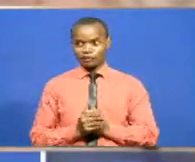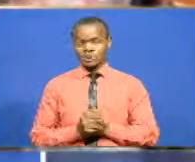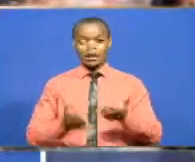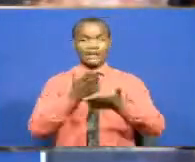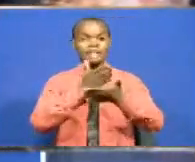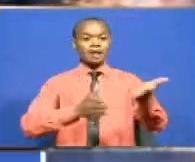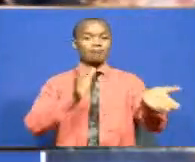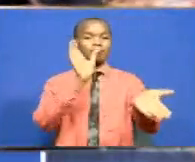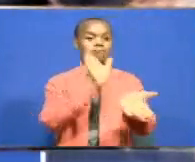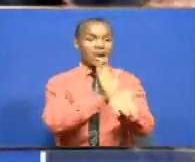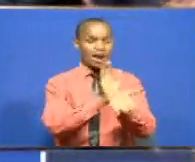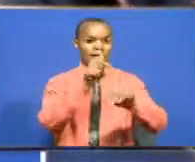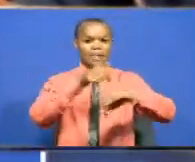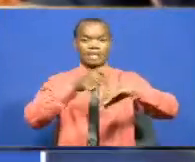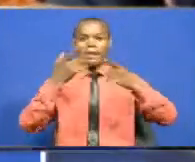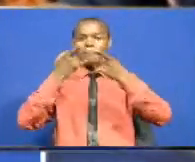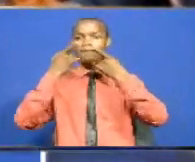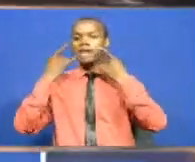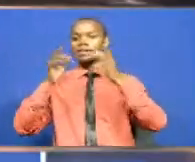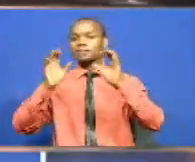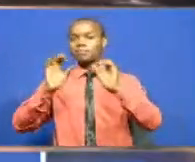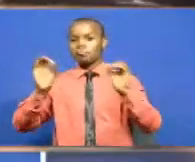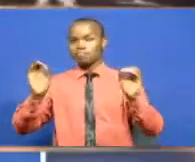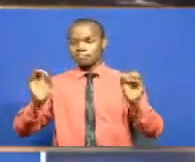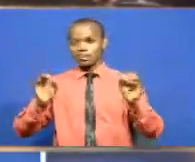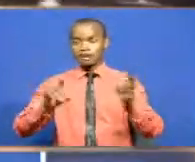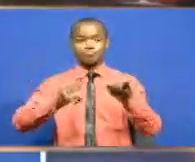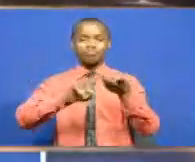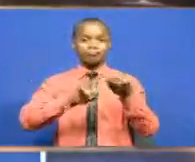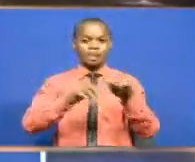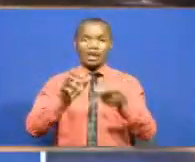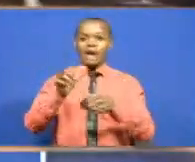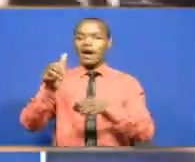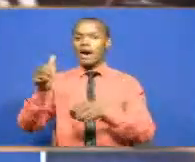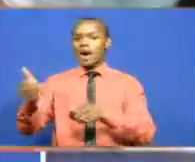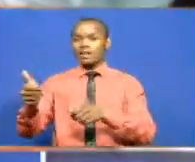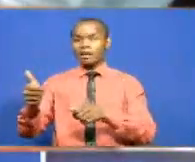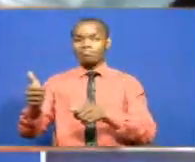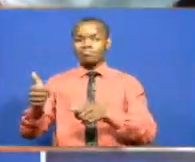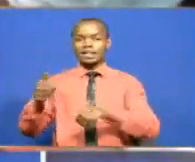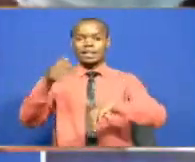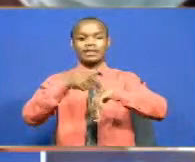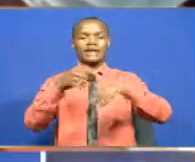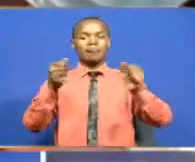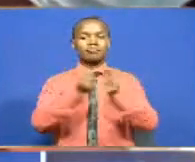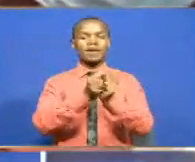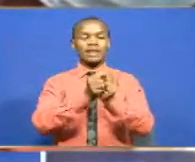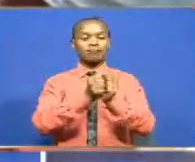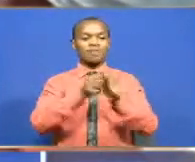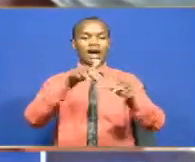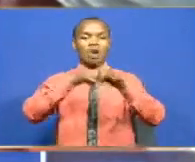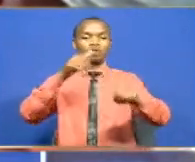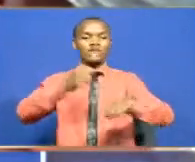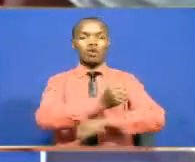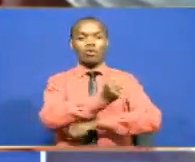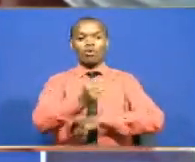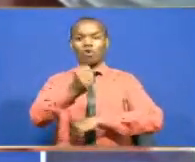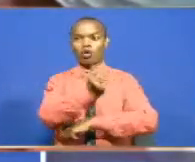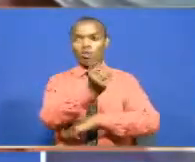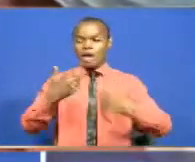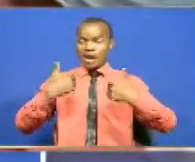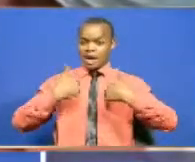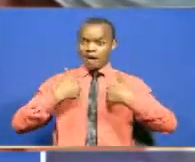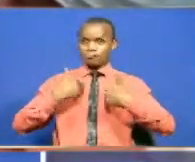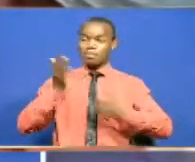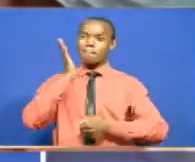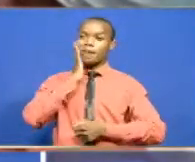arrested for not wearing face masks, while others were nabbed for contravening curfew hours. Among them was this mother with a newborn infant,